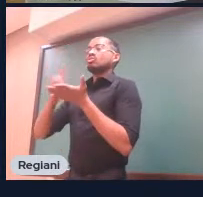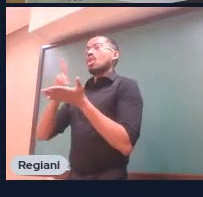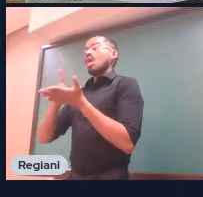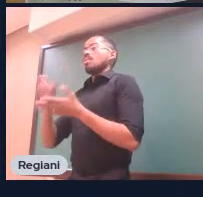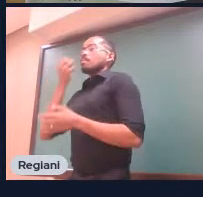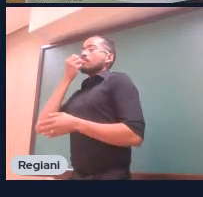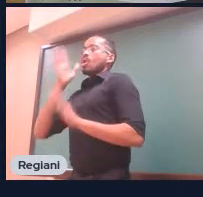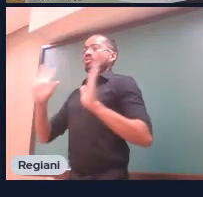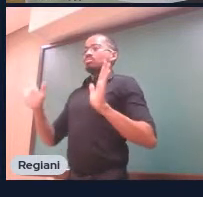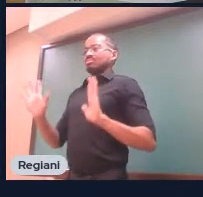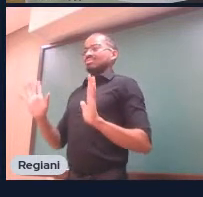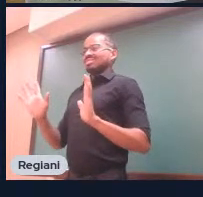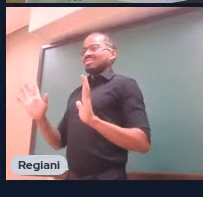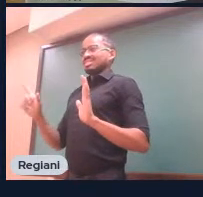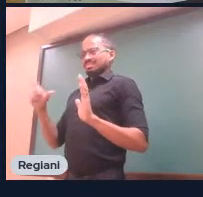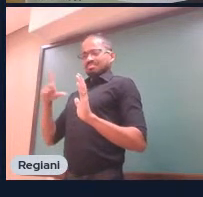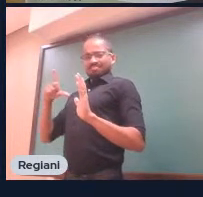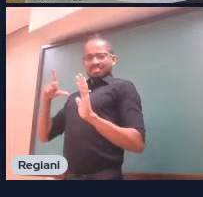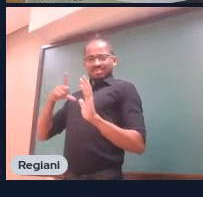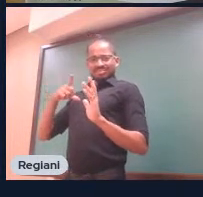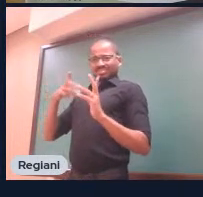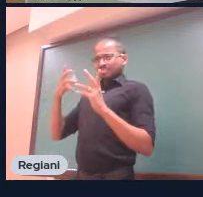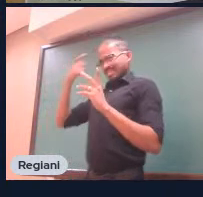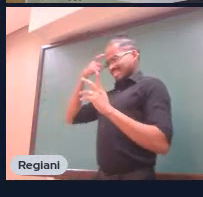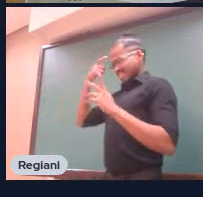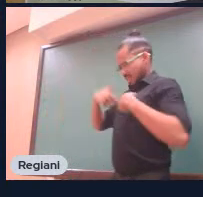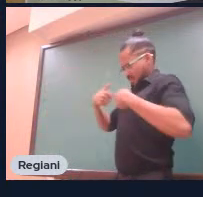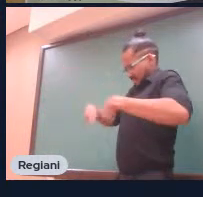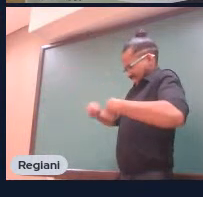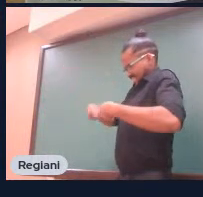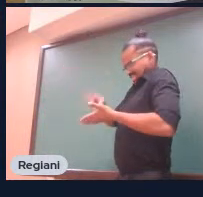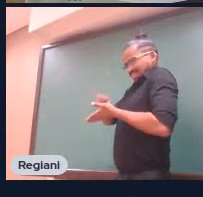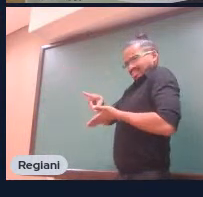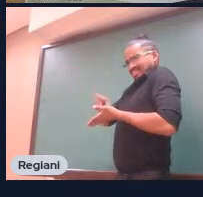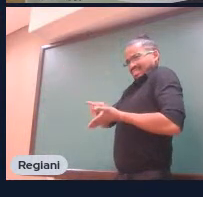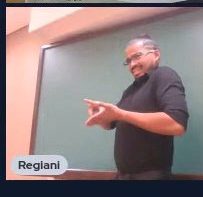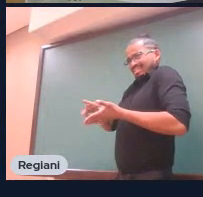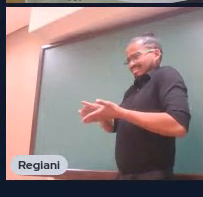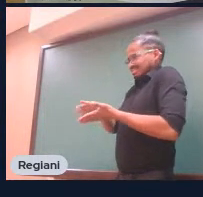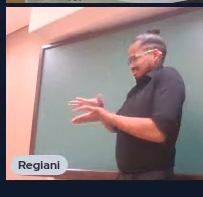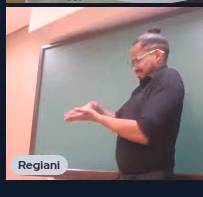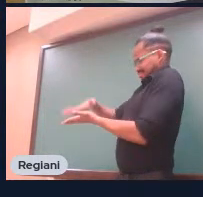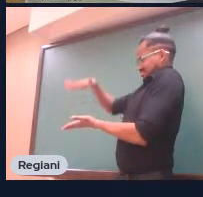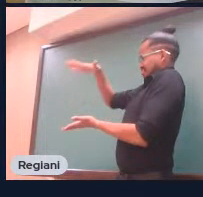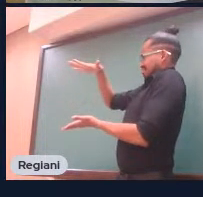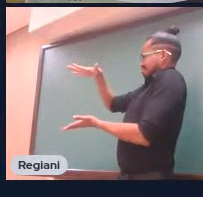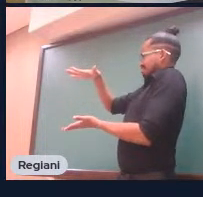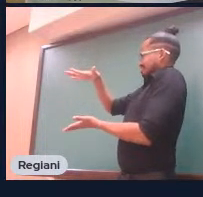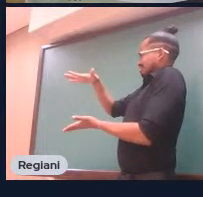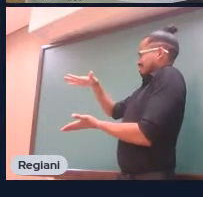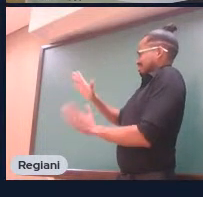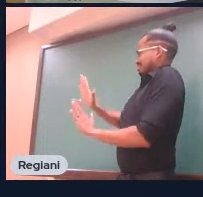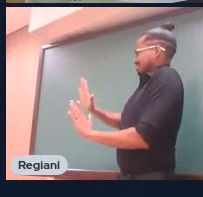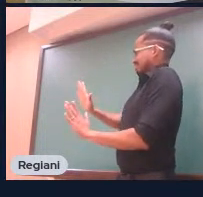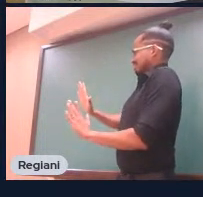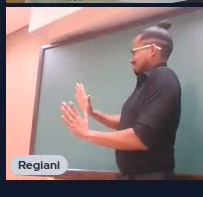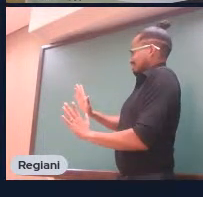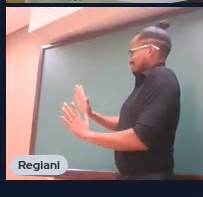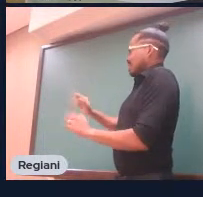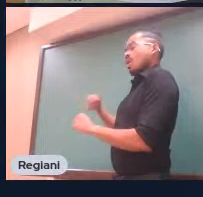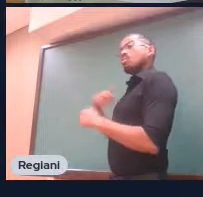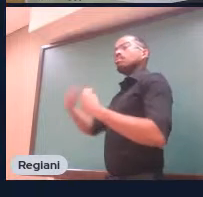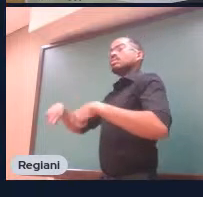People will stop realizing that they even need dictionaries. They will just be containers of mere facts, public goods, freely copied,